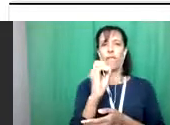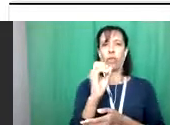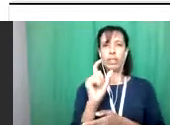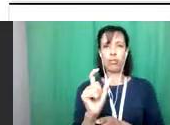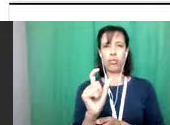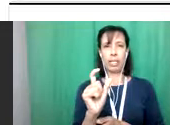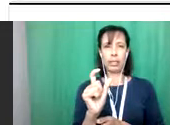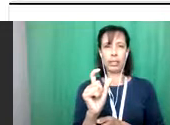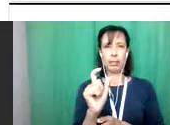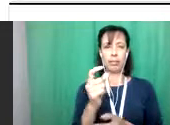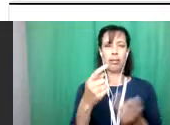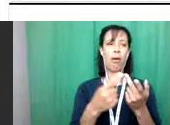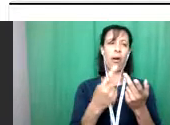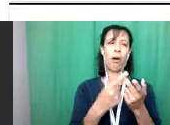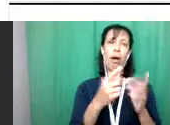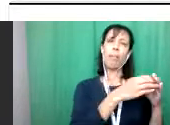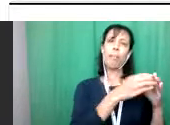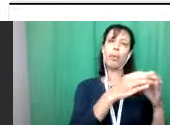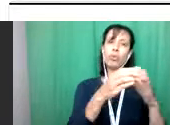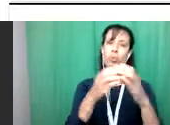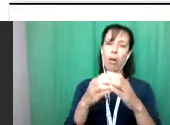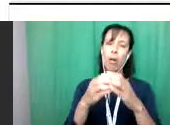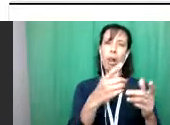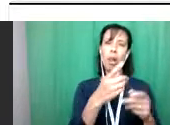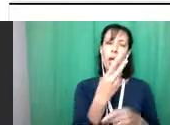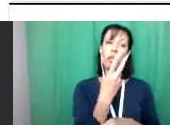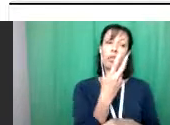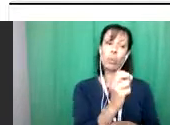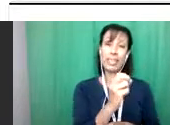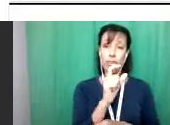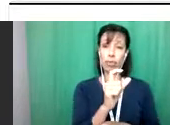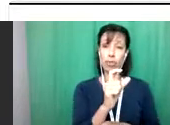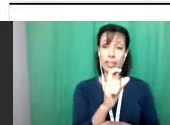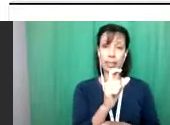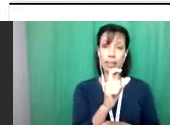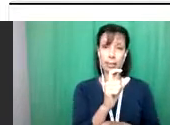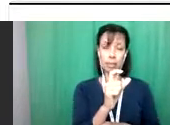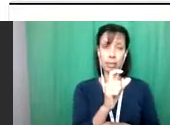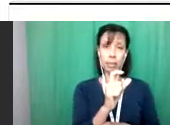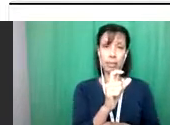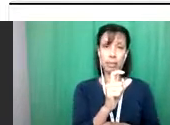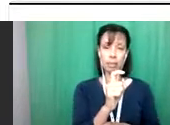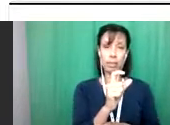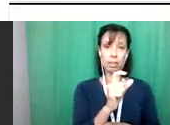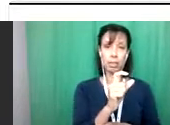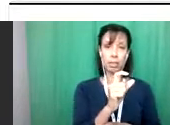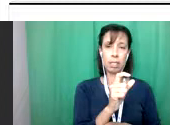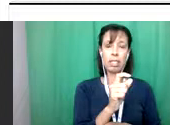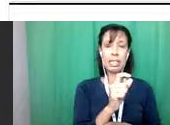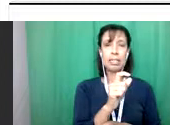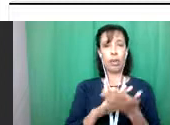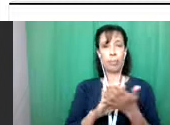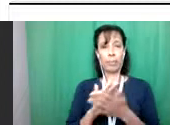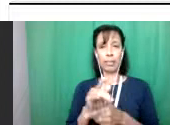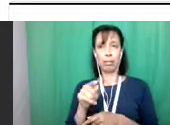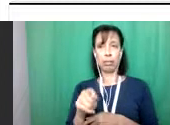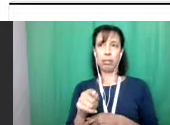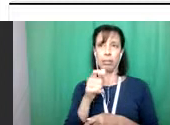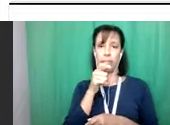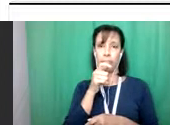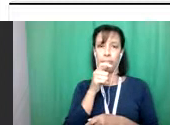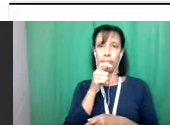20 credit modules. This is a double module, 40 credits, and actually the word count is roughly double what